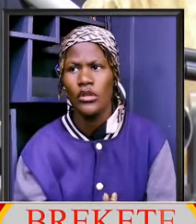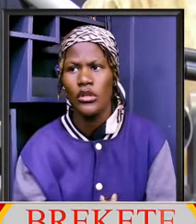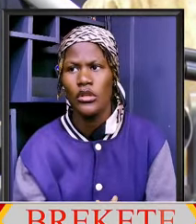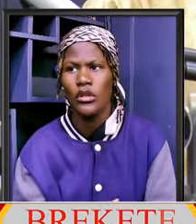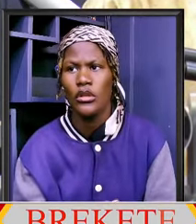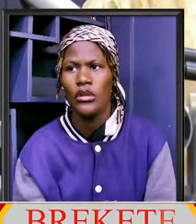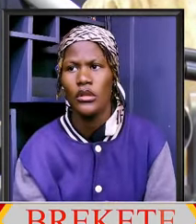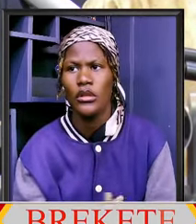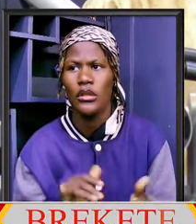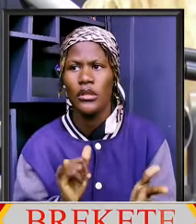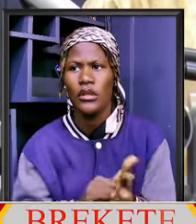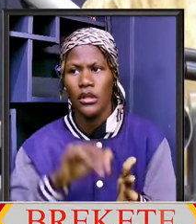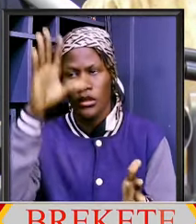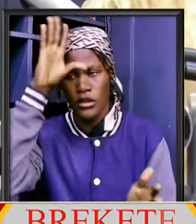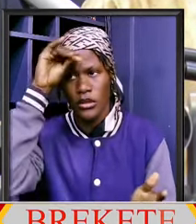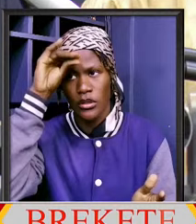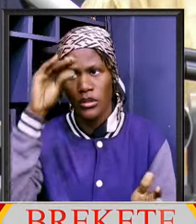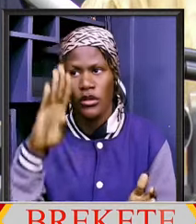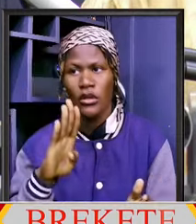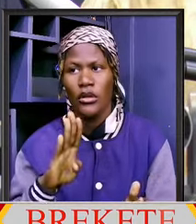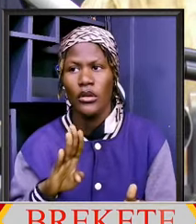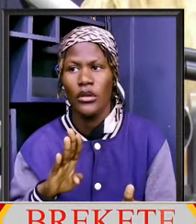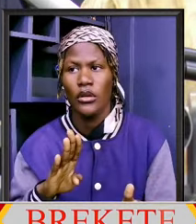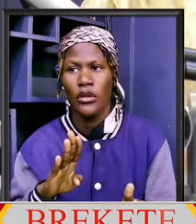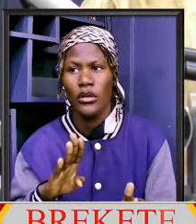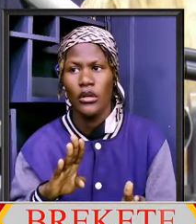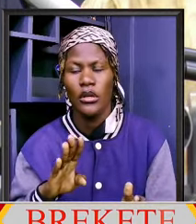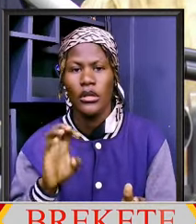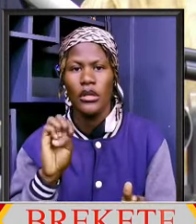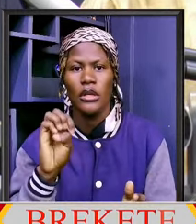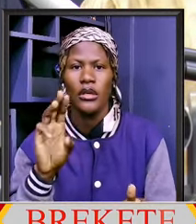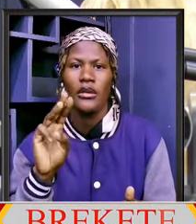got a brother.